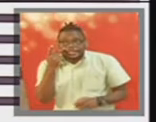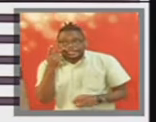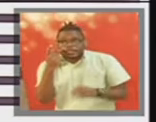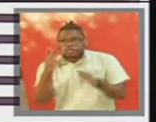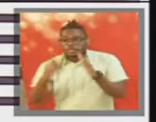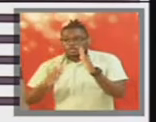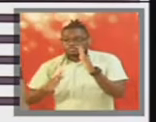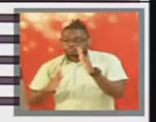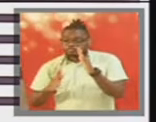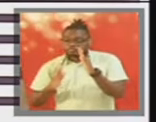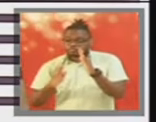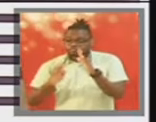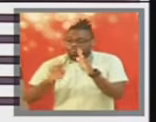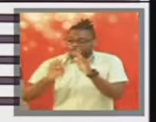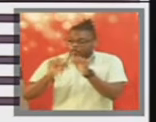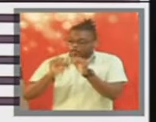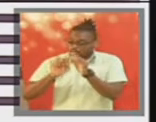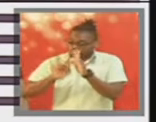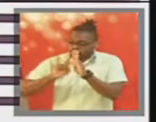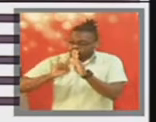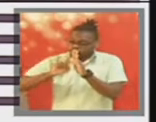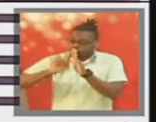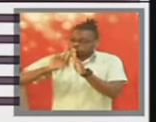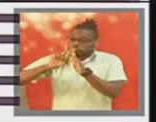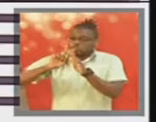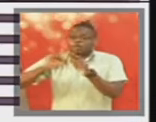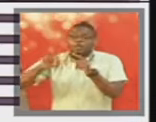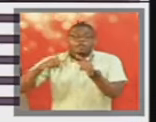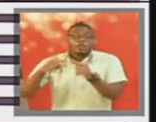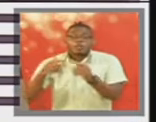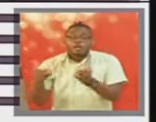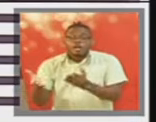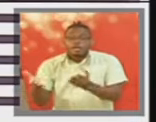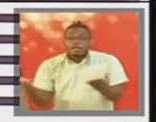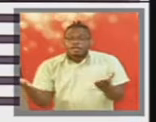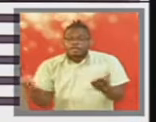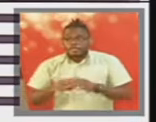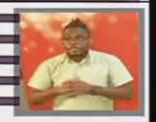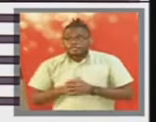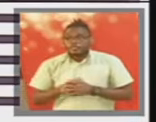have on numerous occasions also spoken about the fact that movements